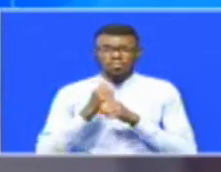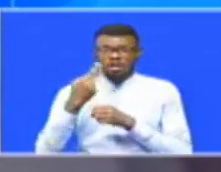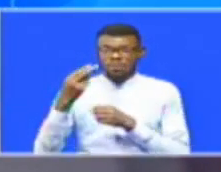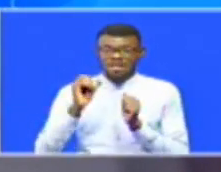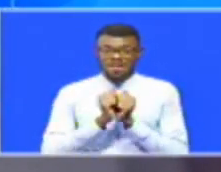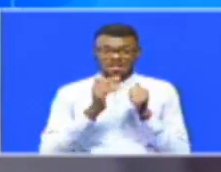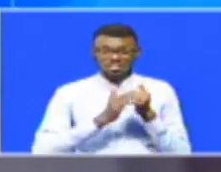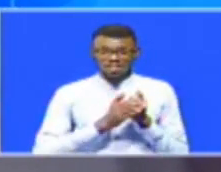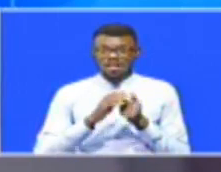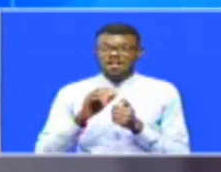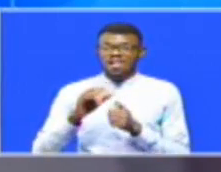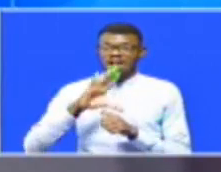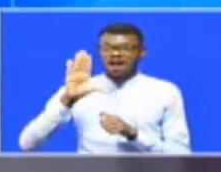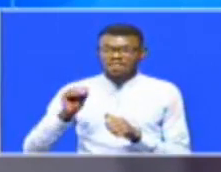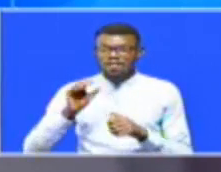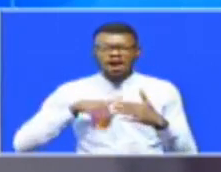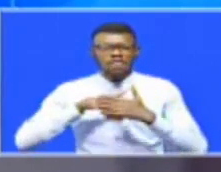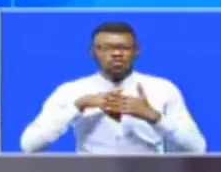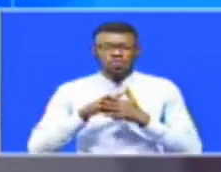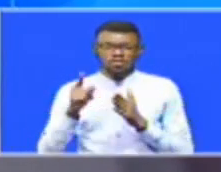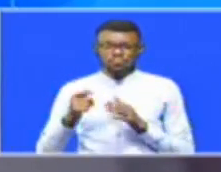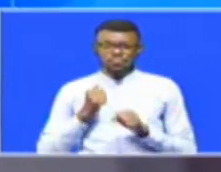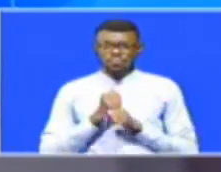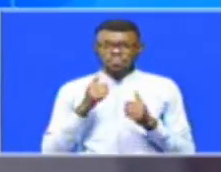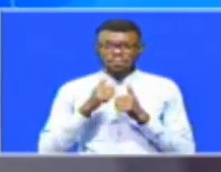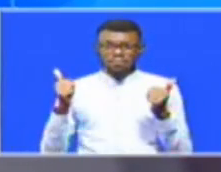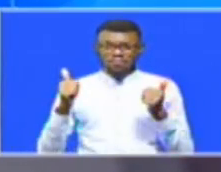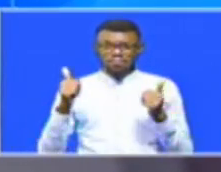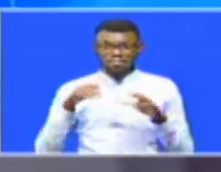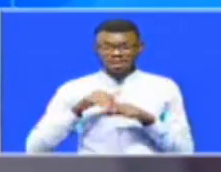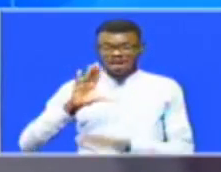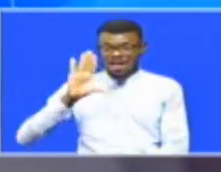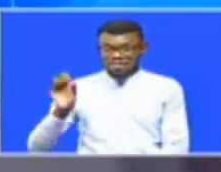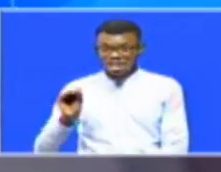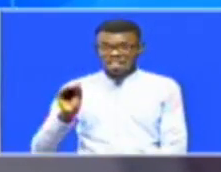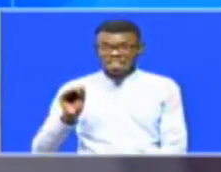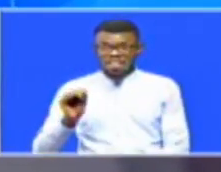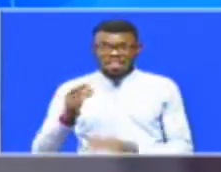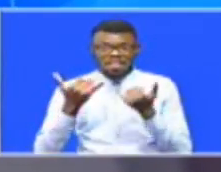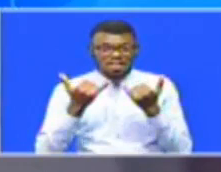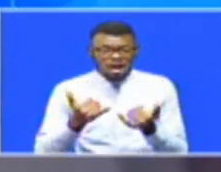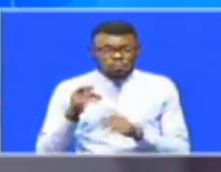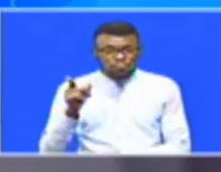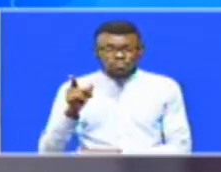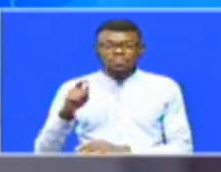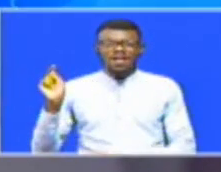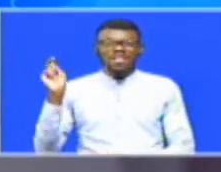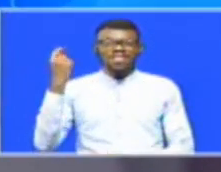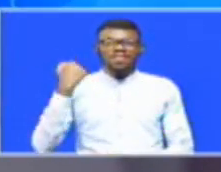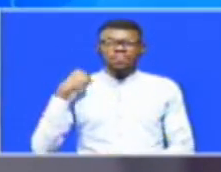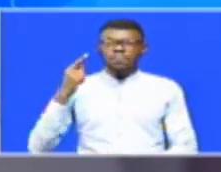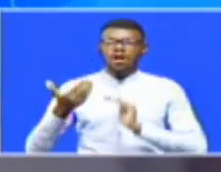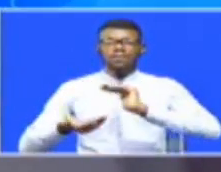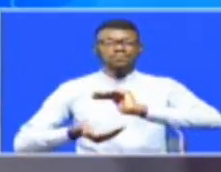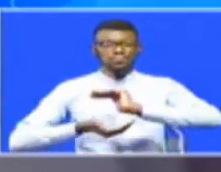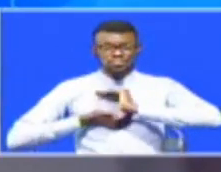of Nations was just but another test in his career at the African stage. At the moment, Kenya's No. 1 goalkeeper has his